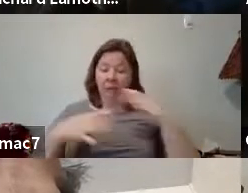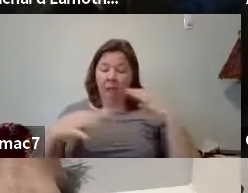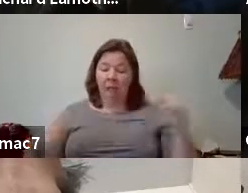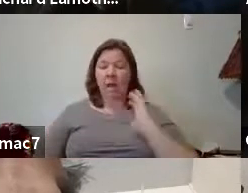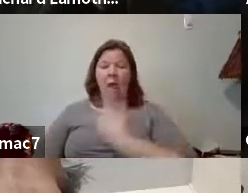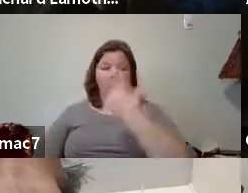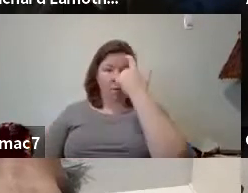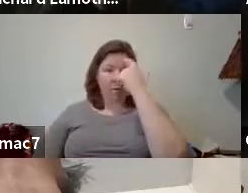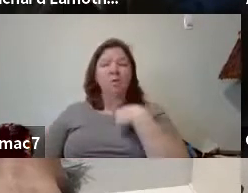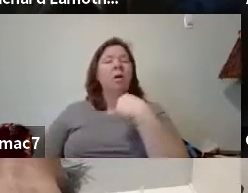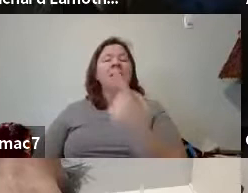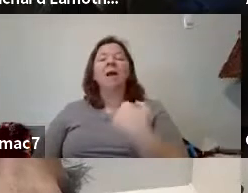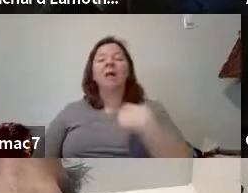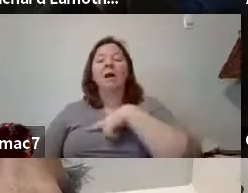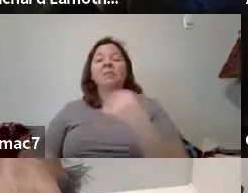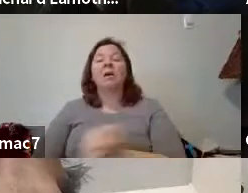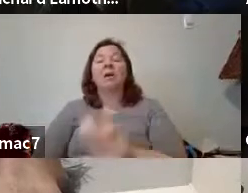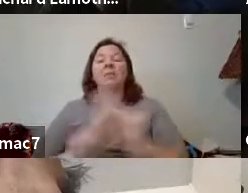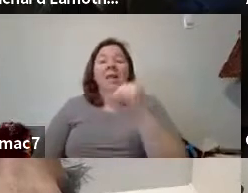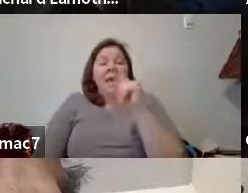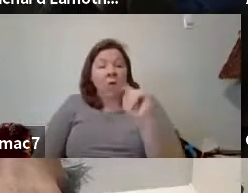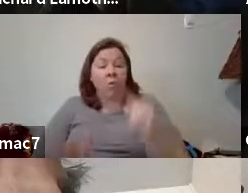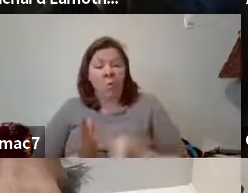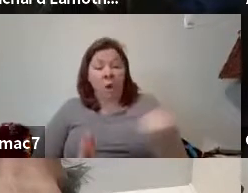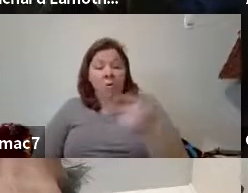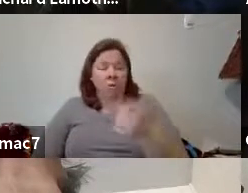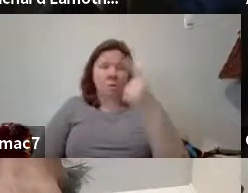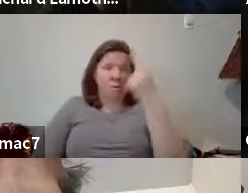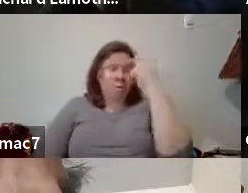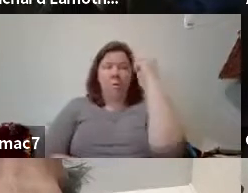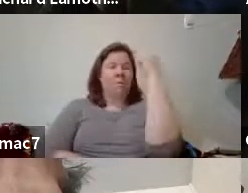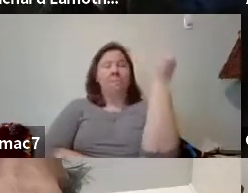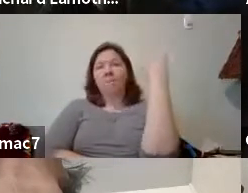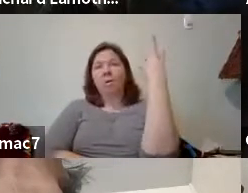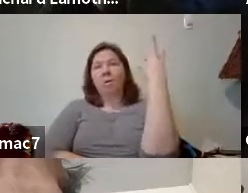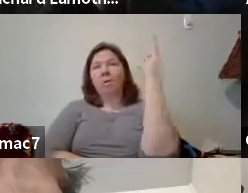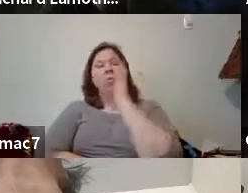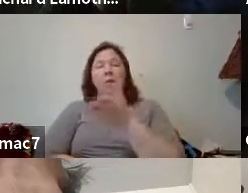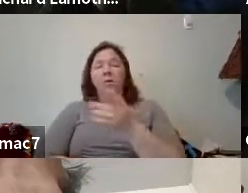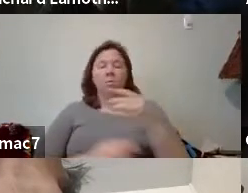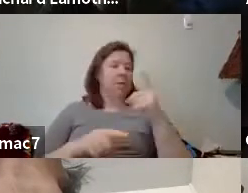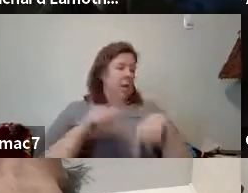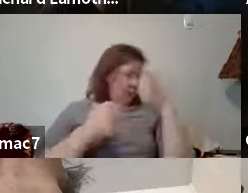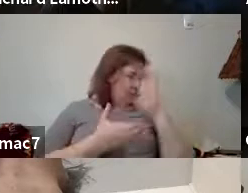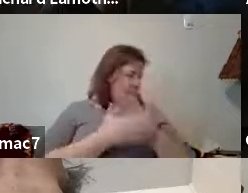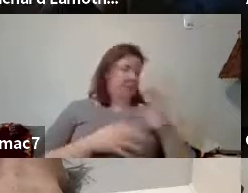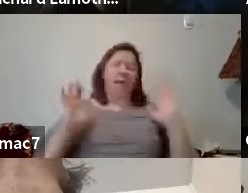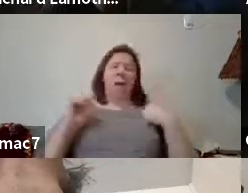us everything all at once. If you heard everything all at once, you would just go, it's too unbelievable, I'm checking